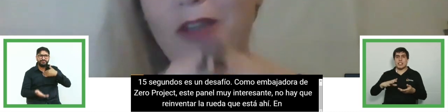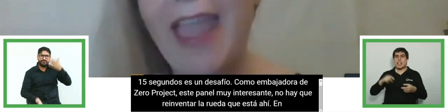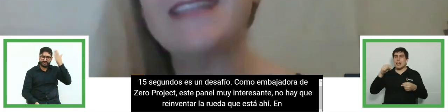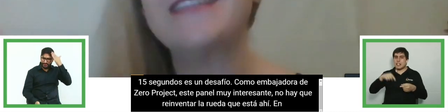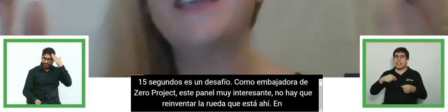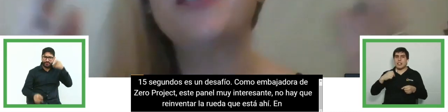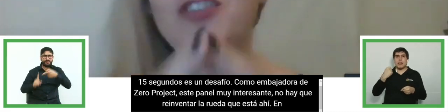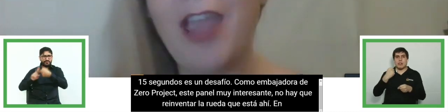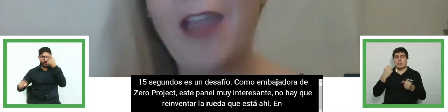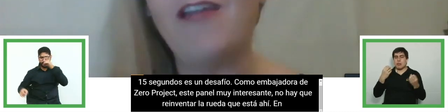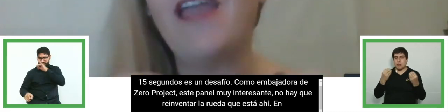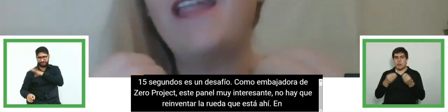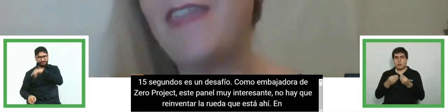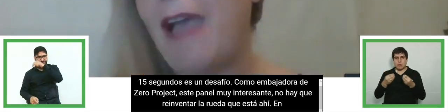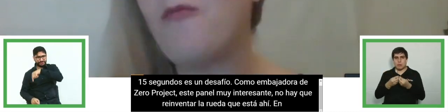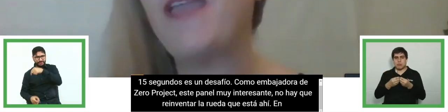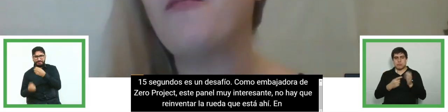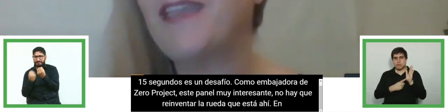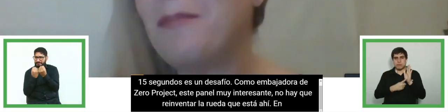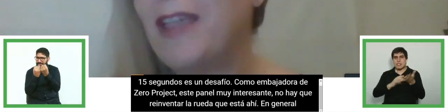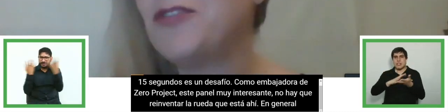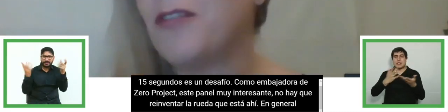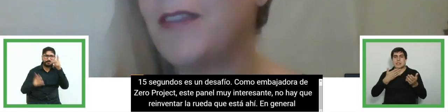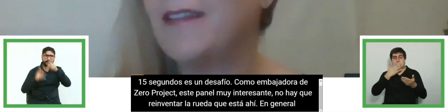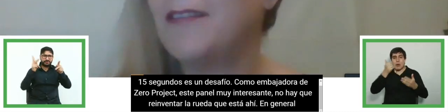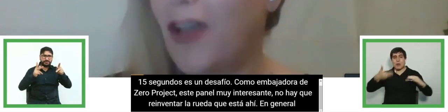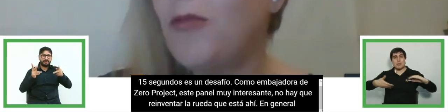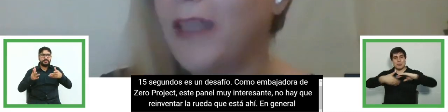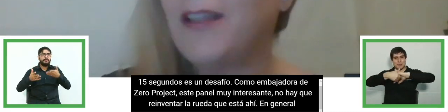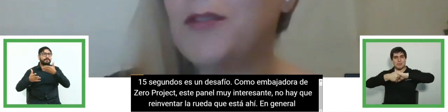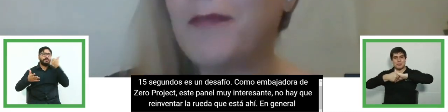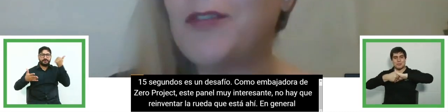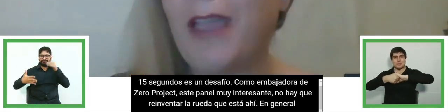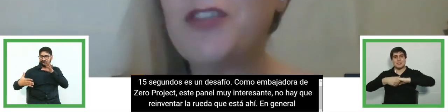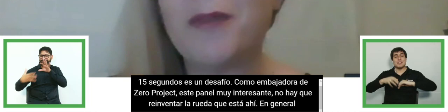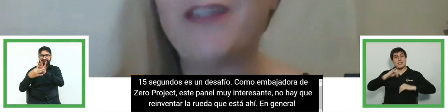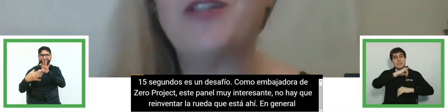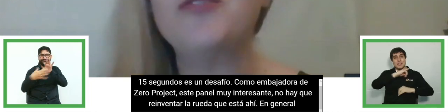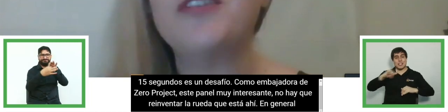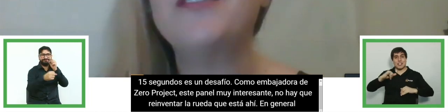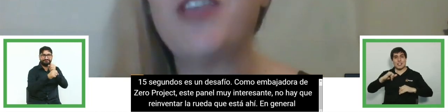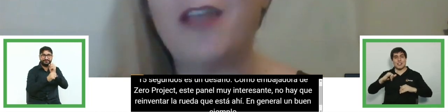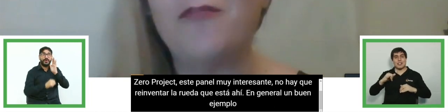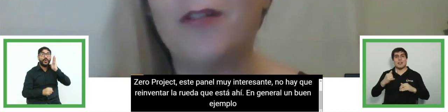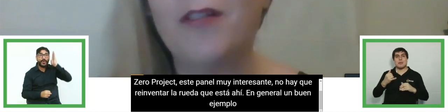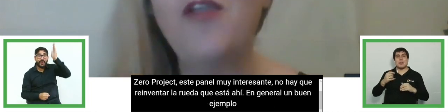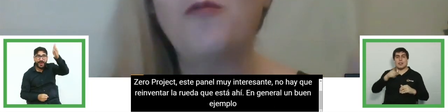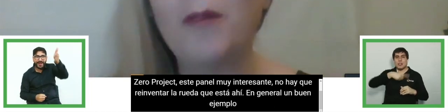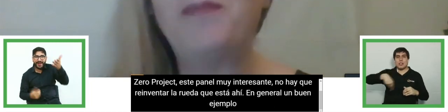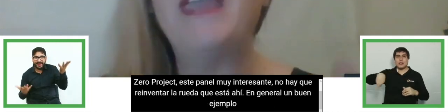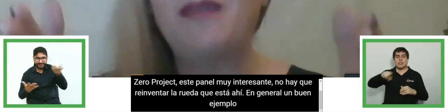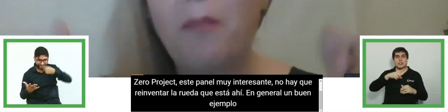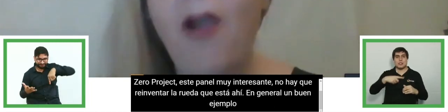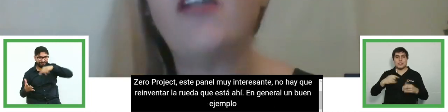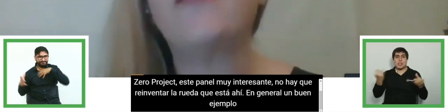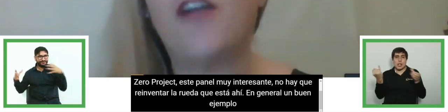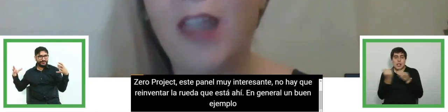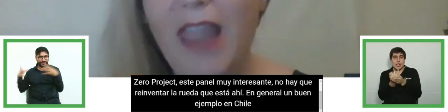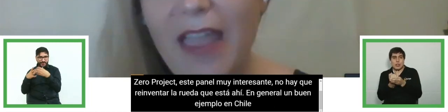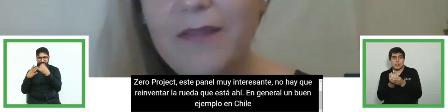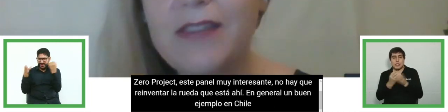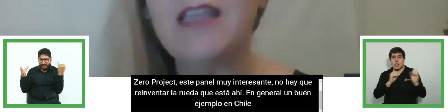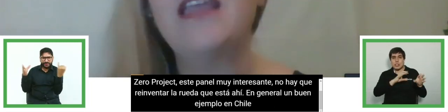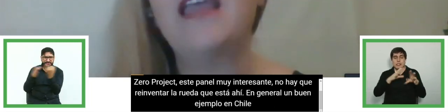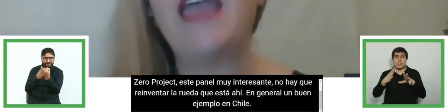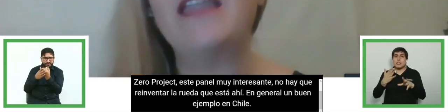that not only inclusive education, but inclusion in general will be part of our lives, and we can go forward